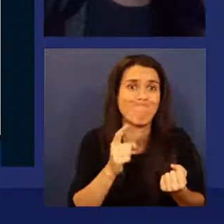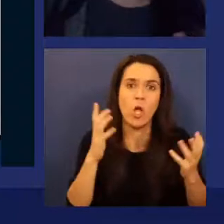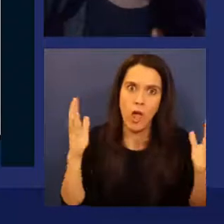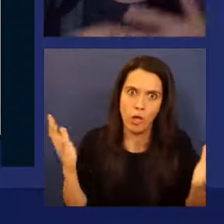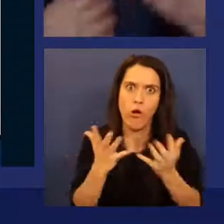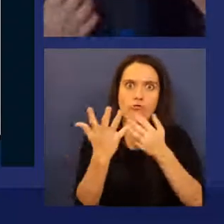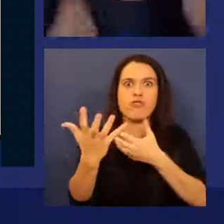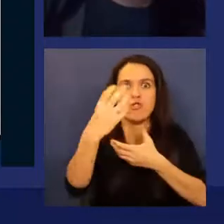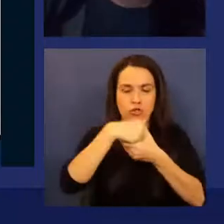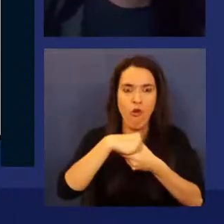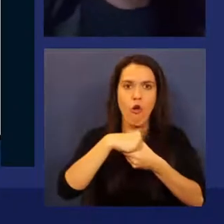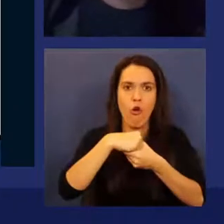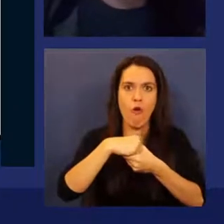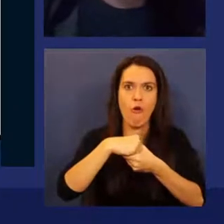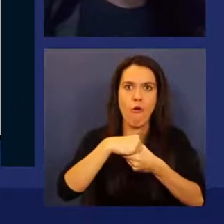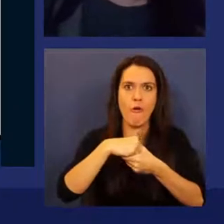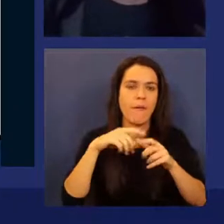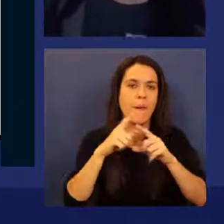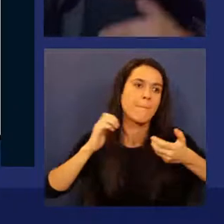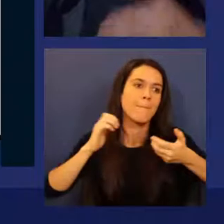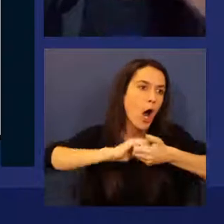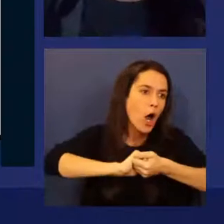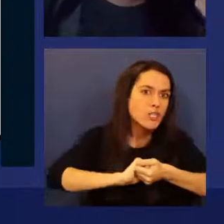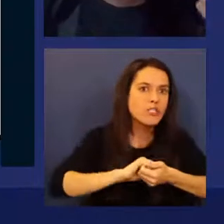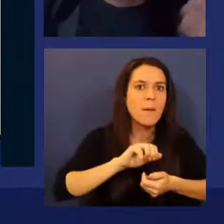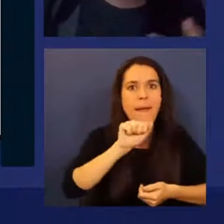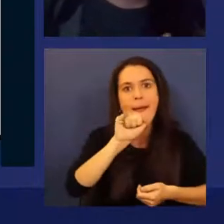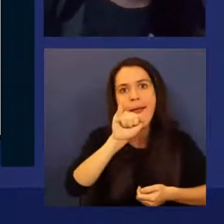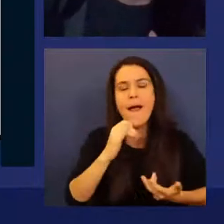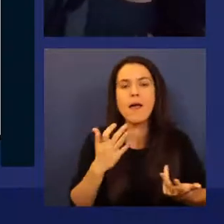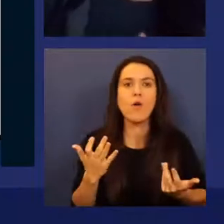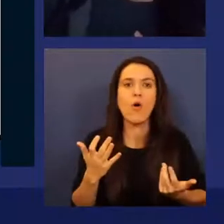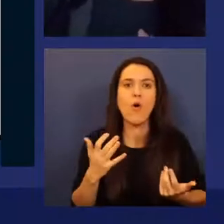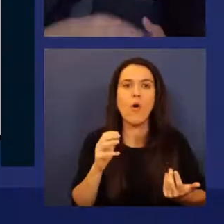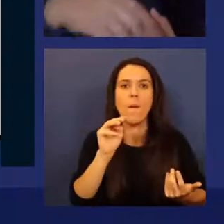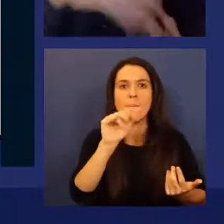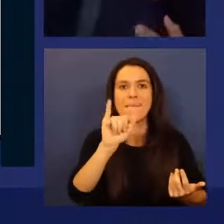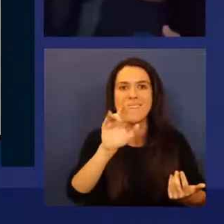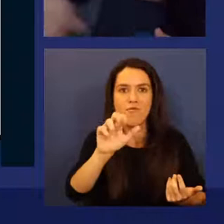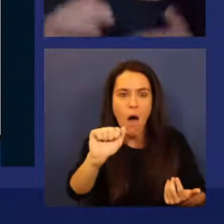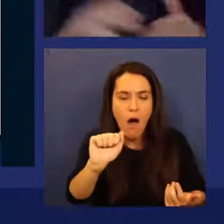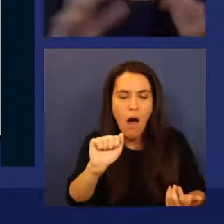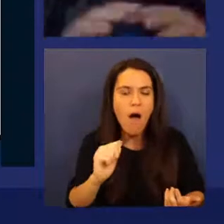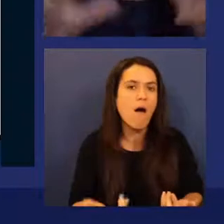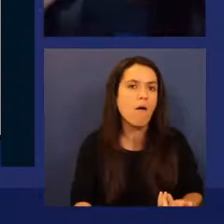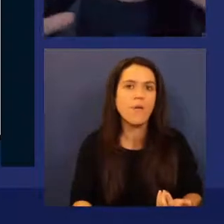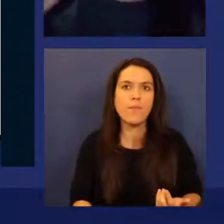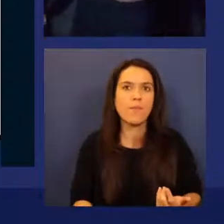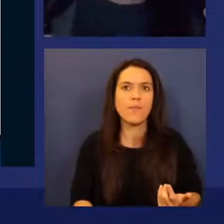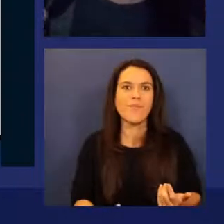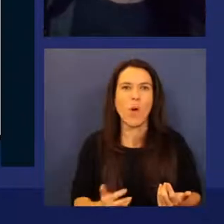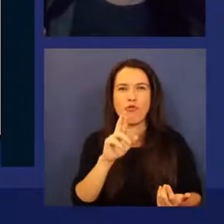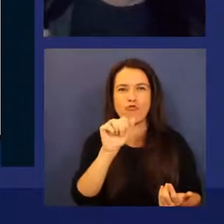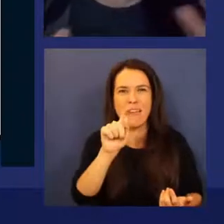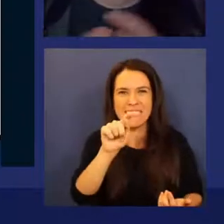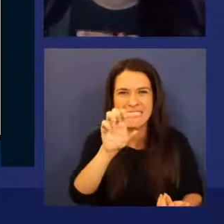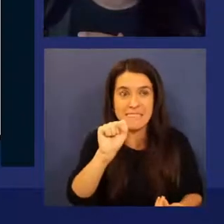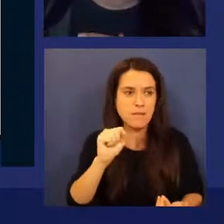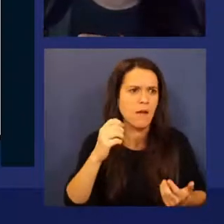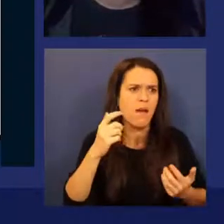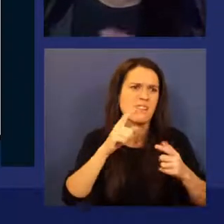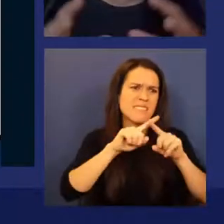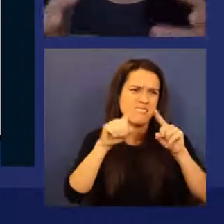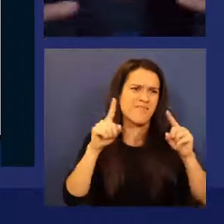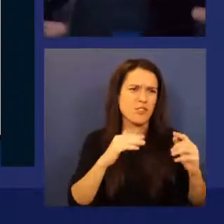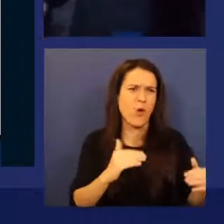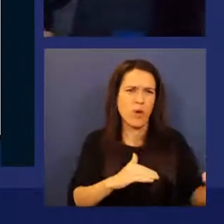know, organizations like Partnerships on AI or Mira or Rates, or there's all these different organizations